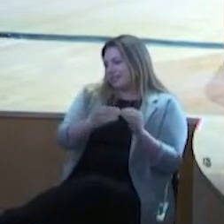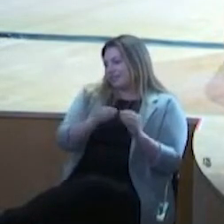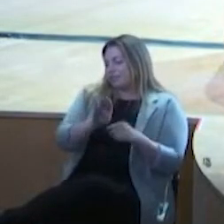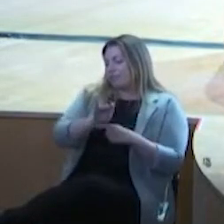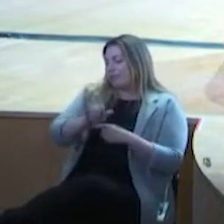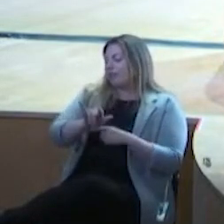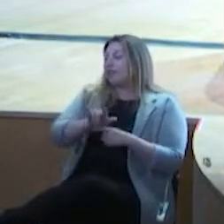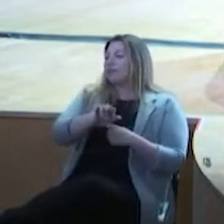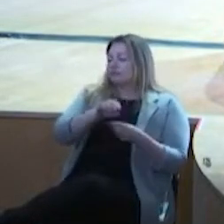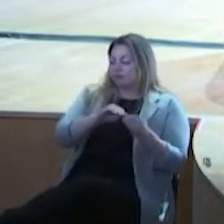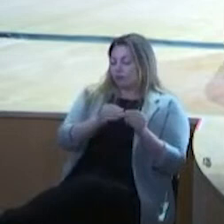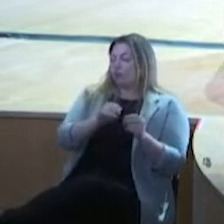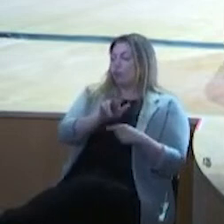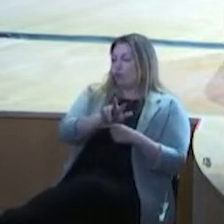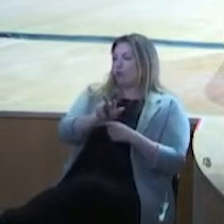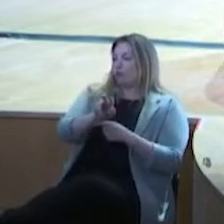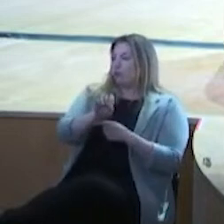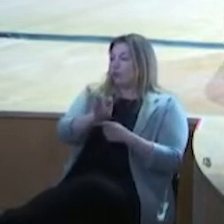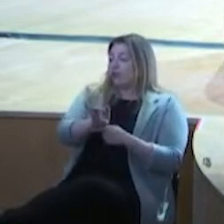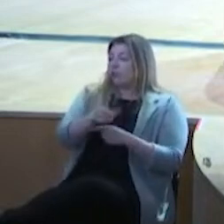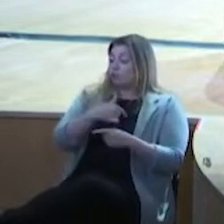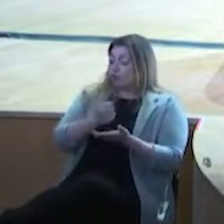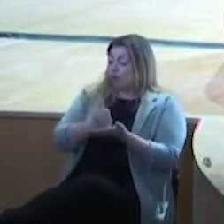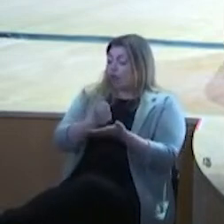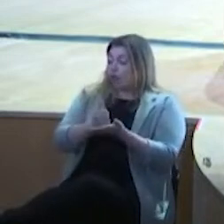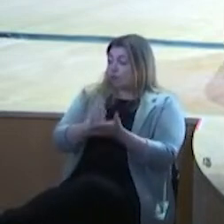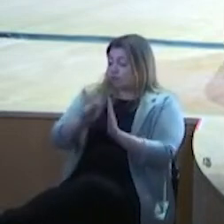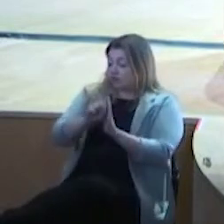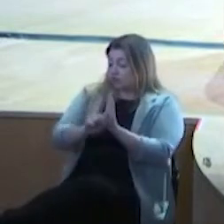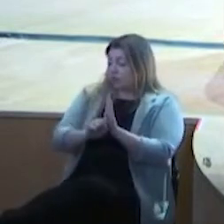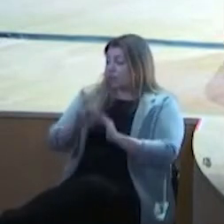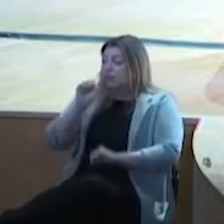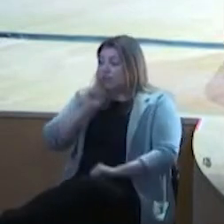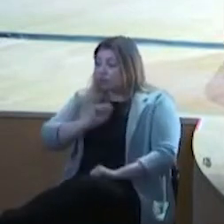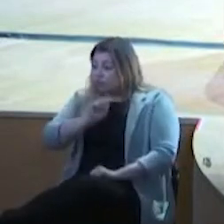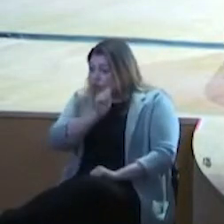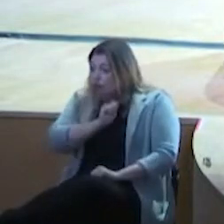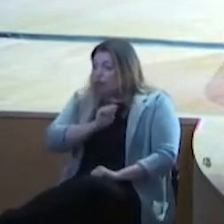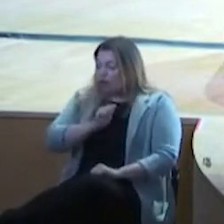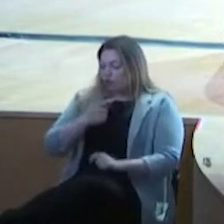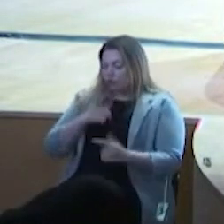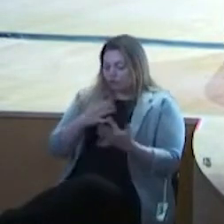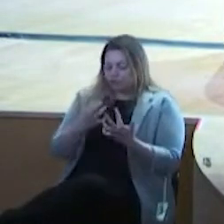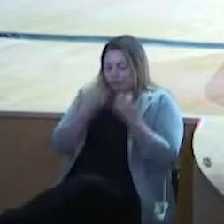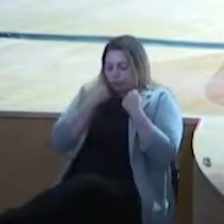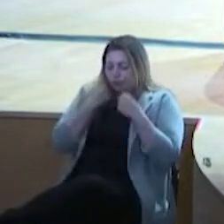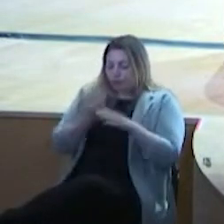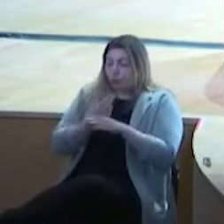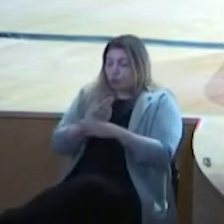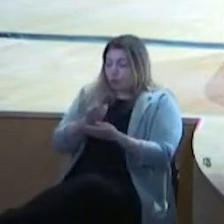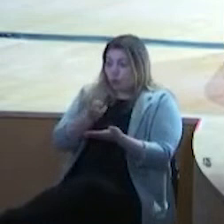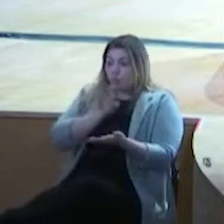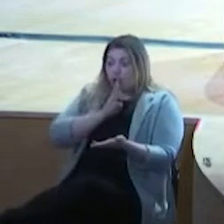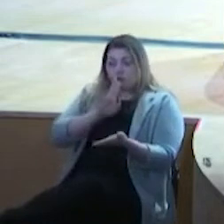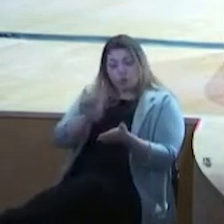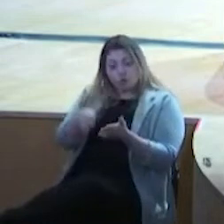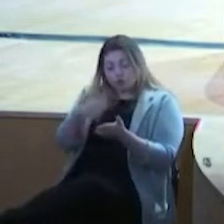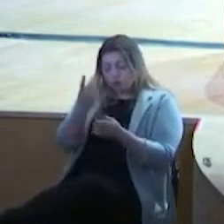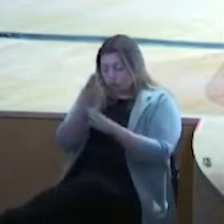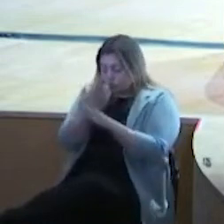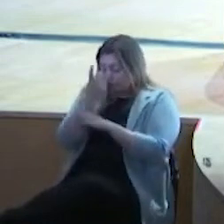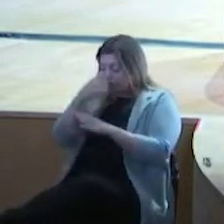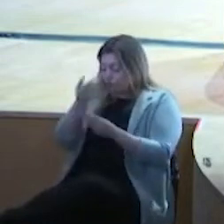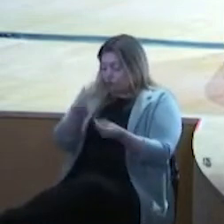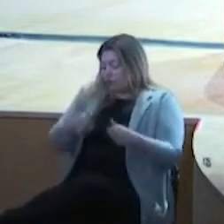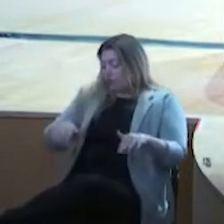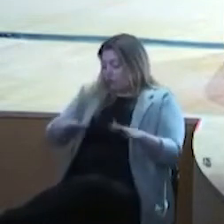we can help our state of Arizona with our consumptive use of water that is only used on our lands. We